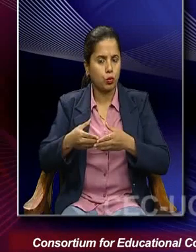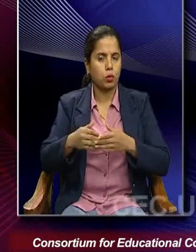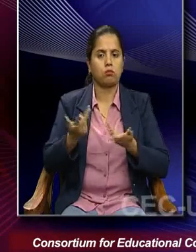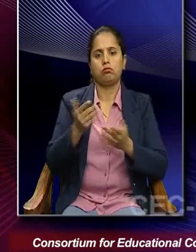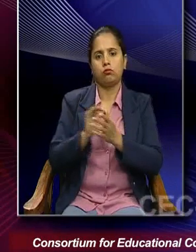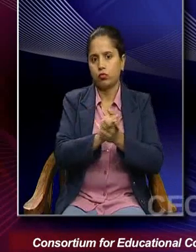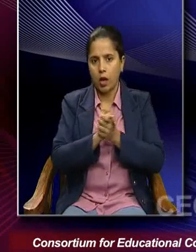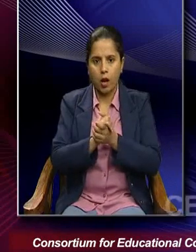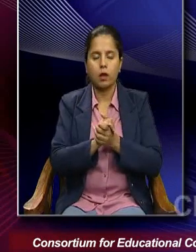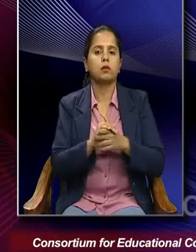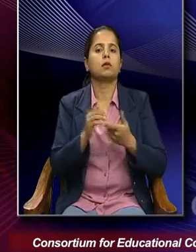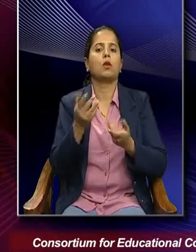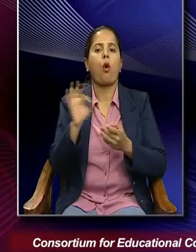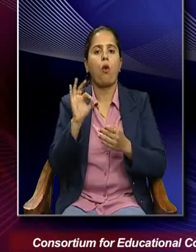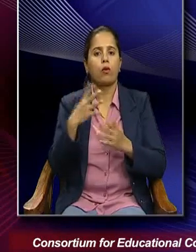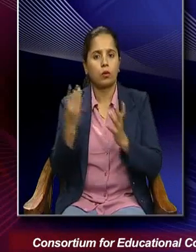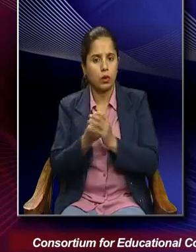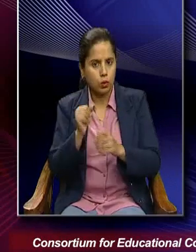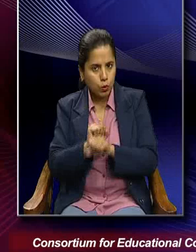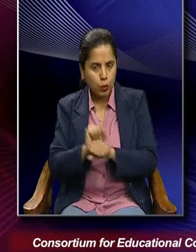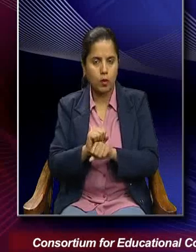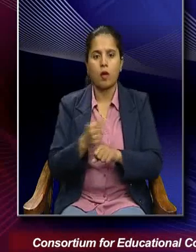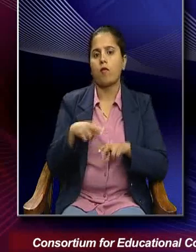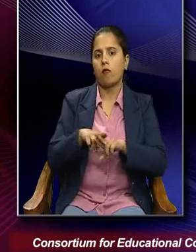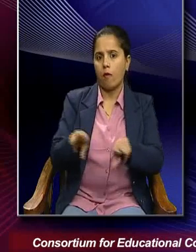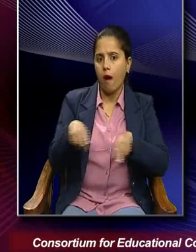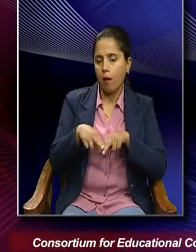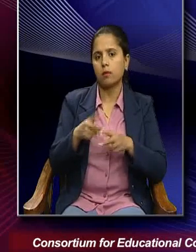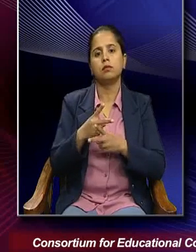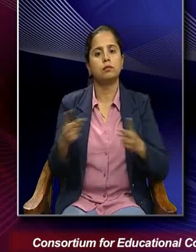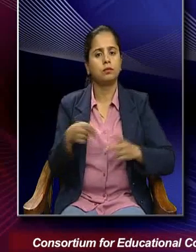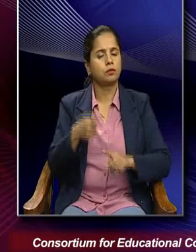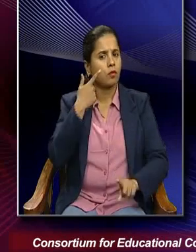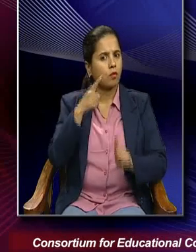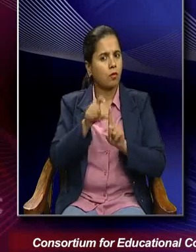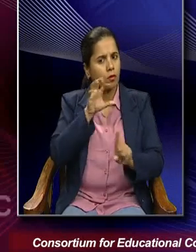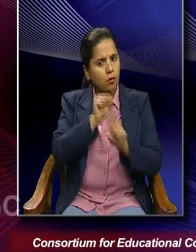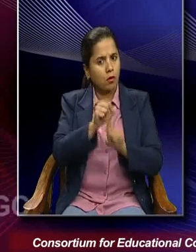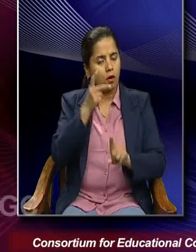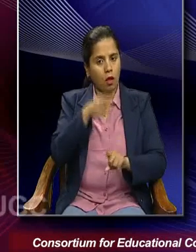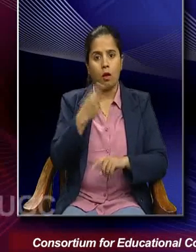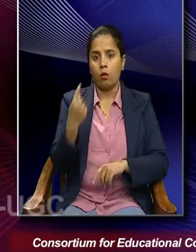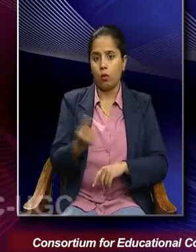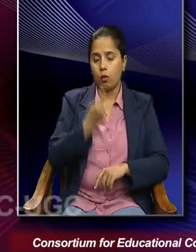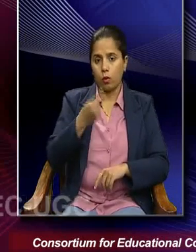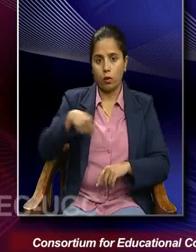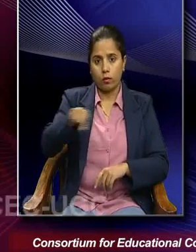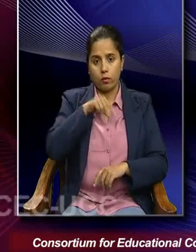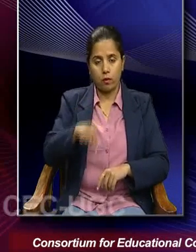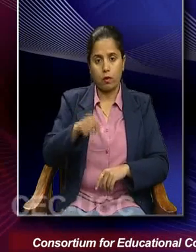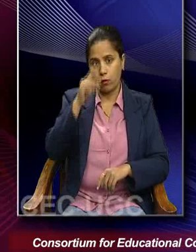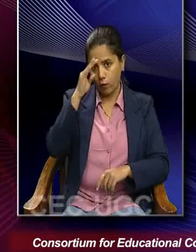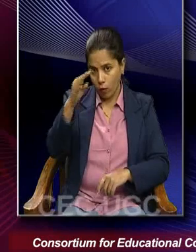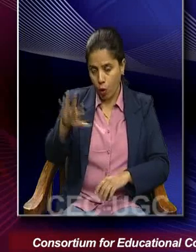colleagues, friends and family. So this identity is not only a physiological